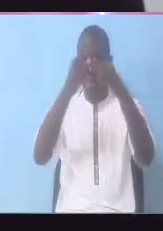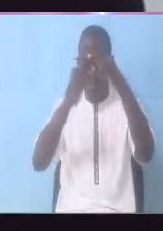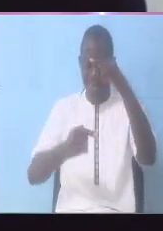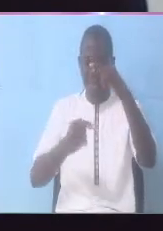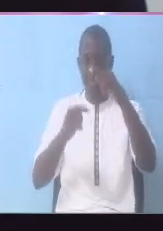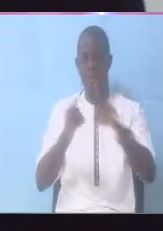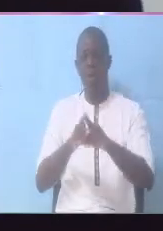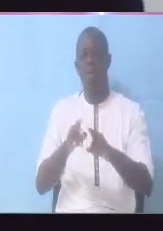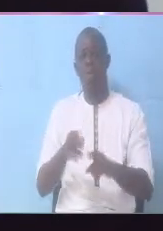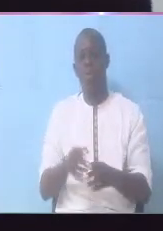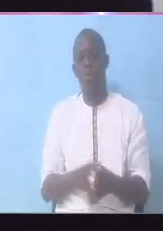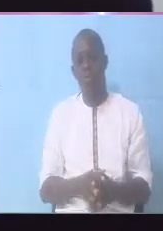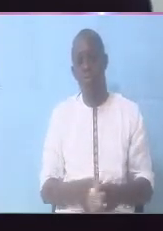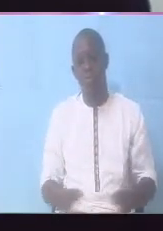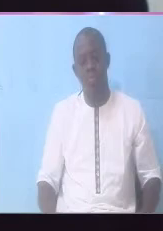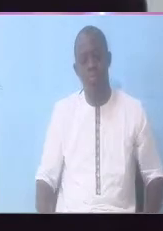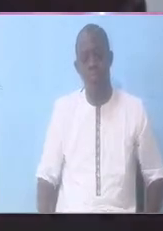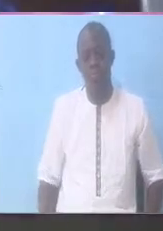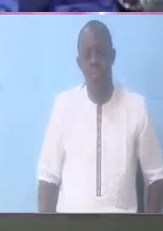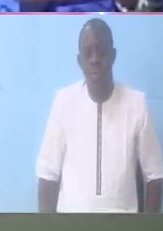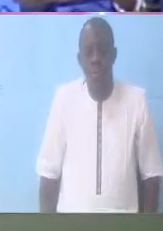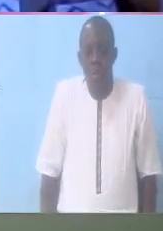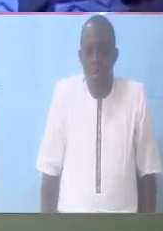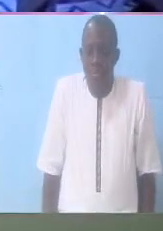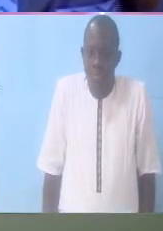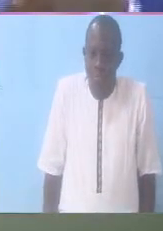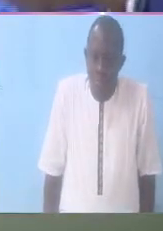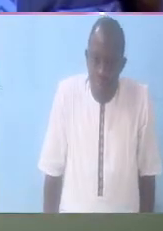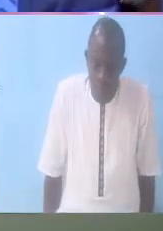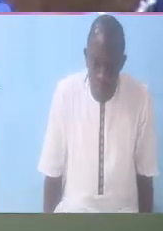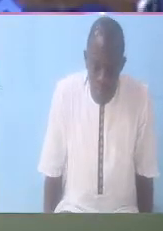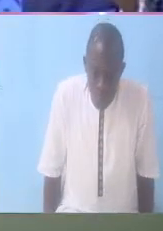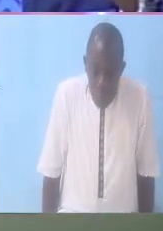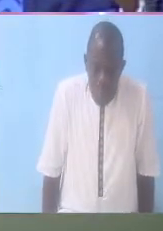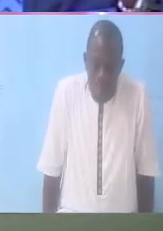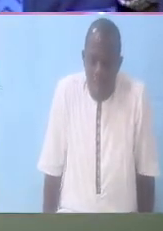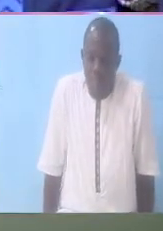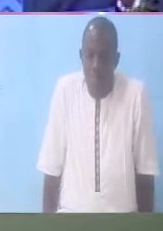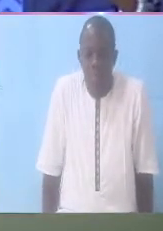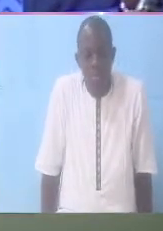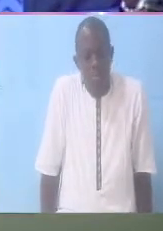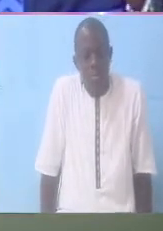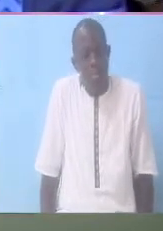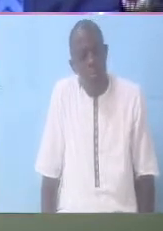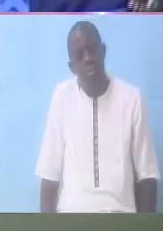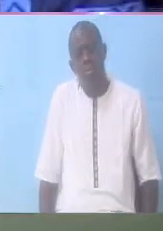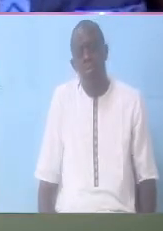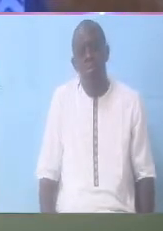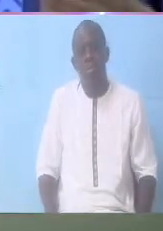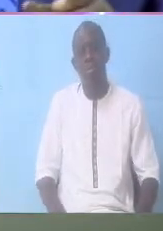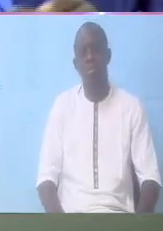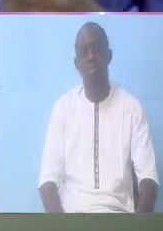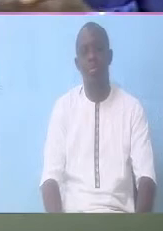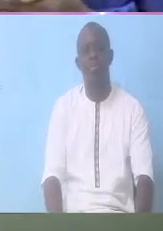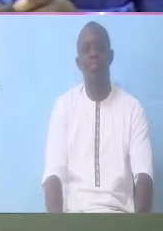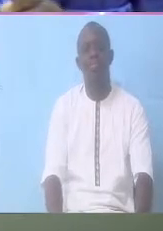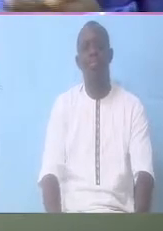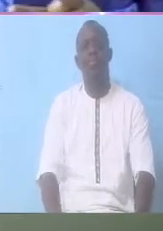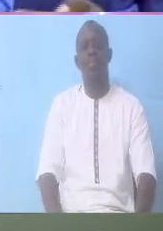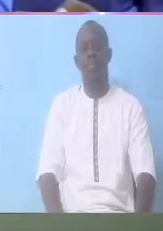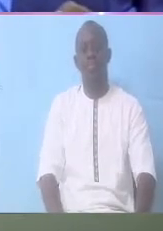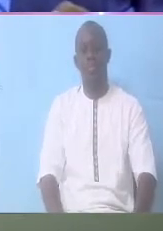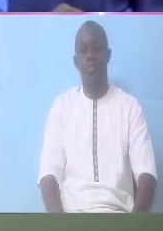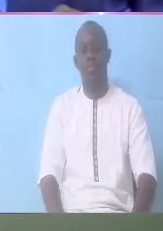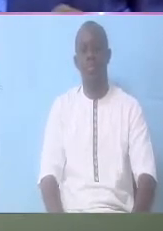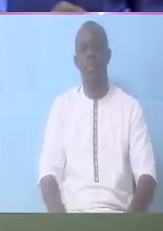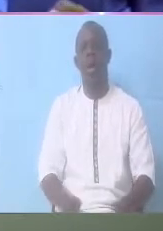with anytime we talk, he spoke highly of Chongan. He said he's one of the most honest police officers I've seen. And then, allow me to